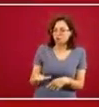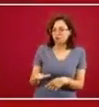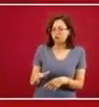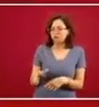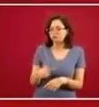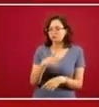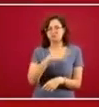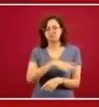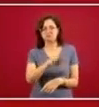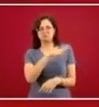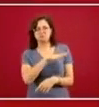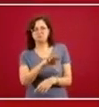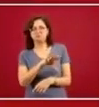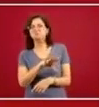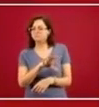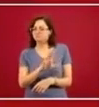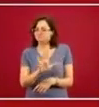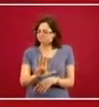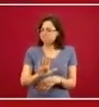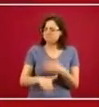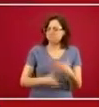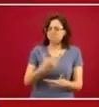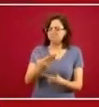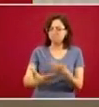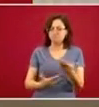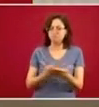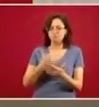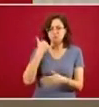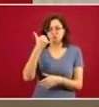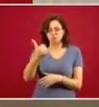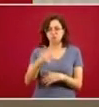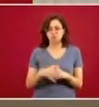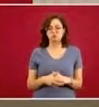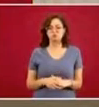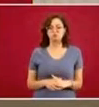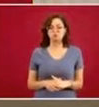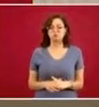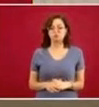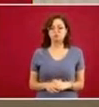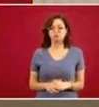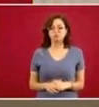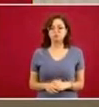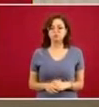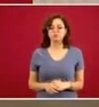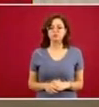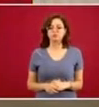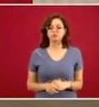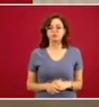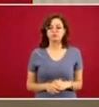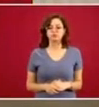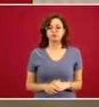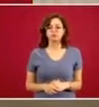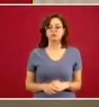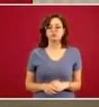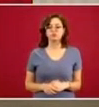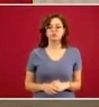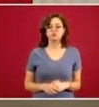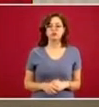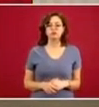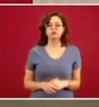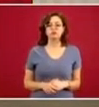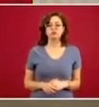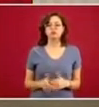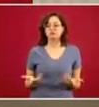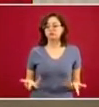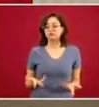will present to you more specific information about the number you can call and what's the specific institution you can refer to in the